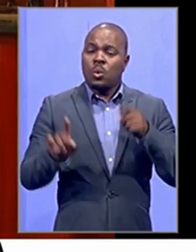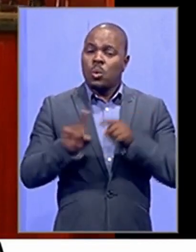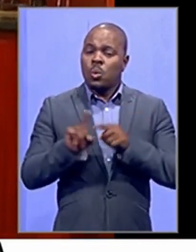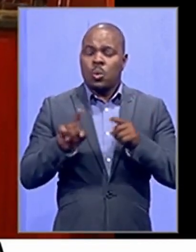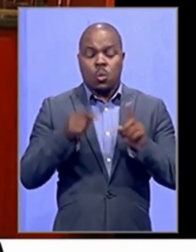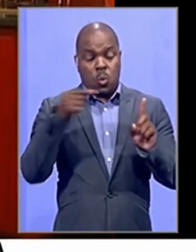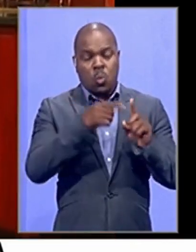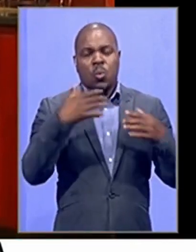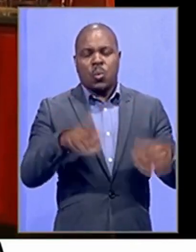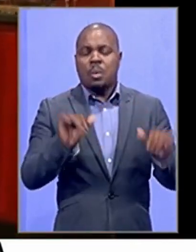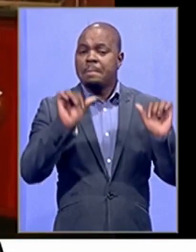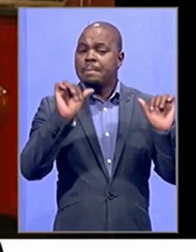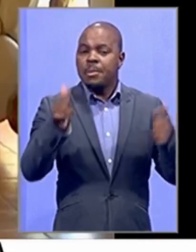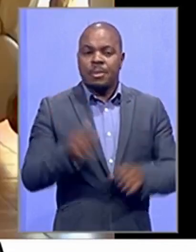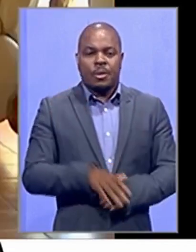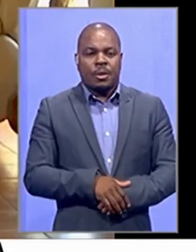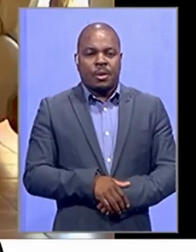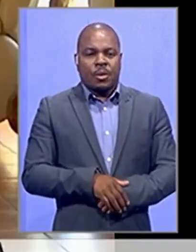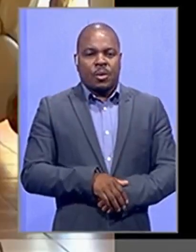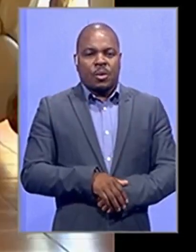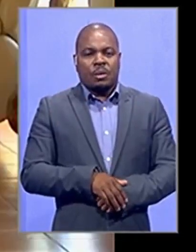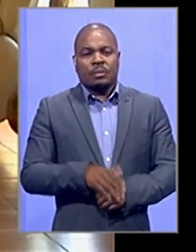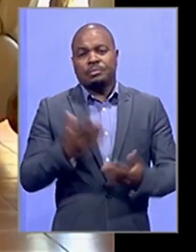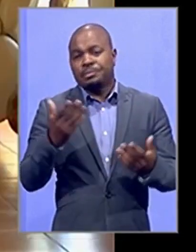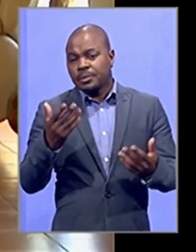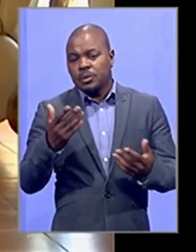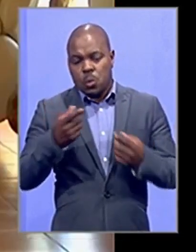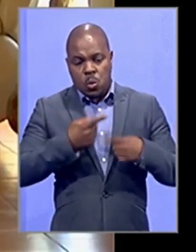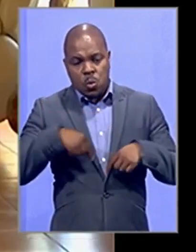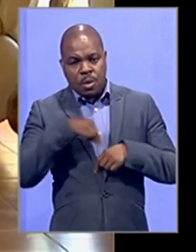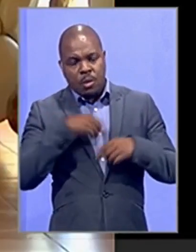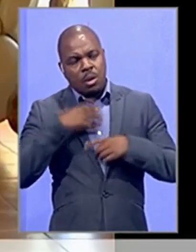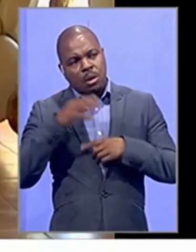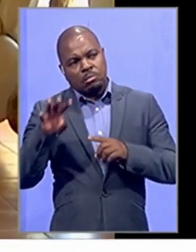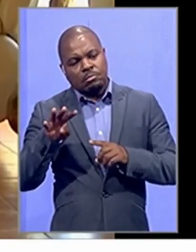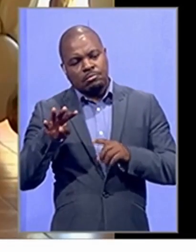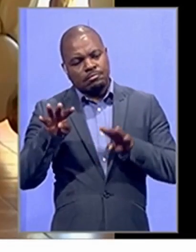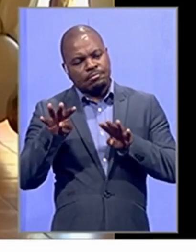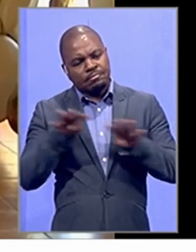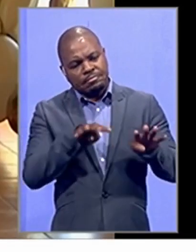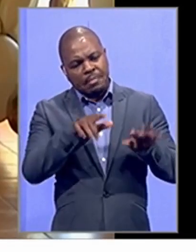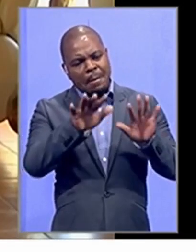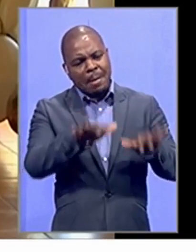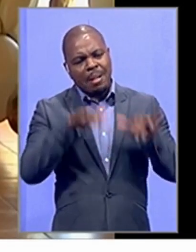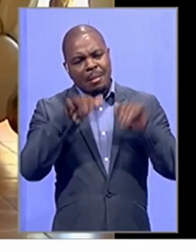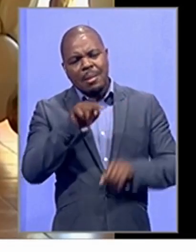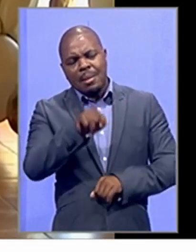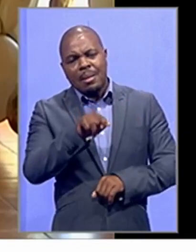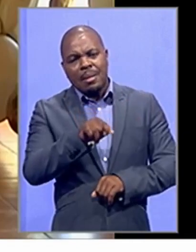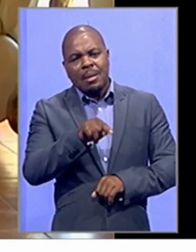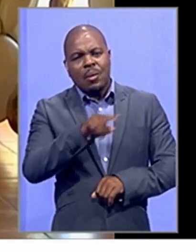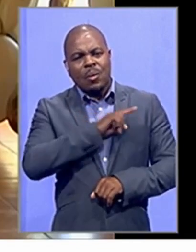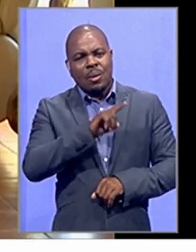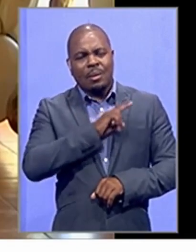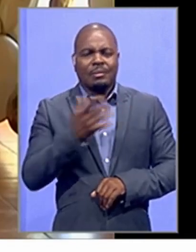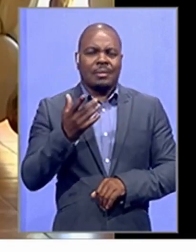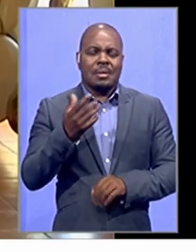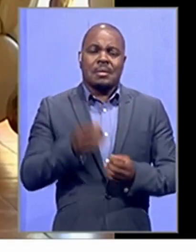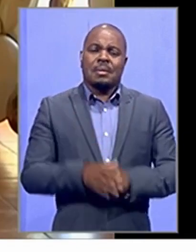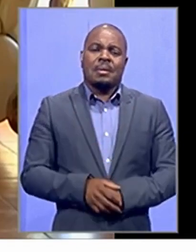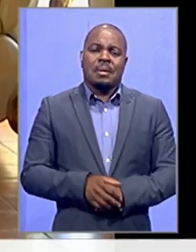say. Yeah. When to those who, to us now, when we look at parliament, well, naturally, in many